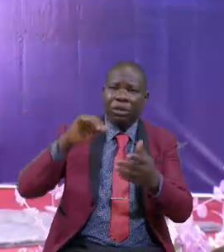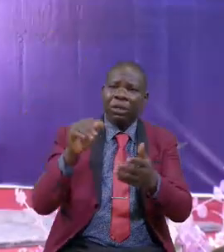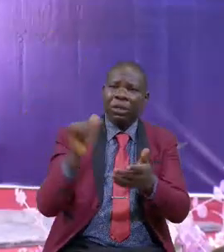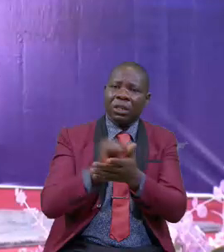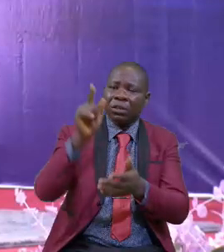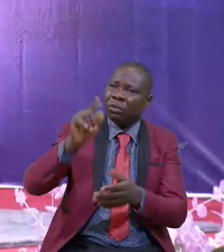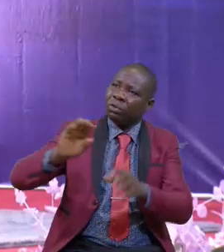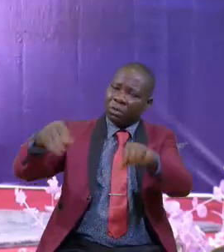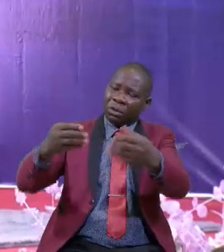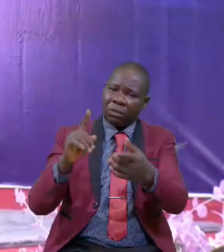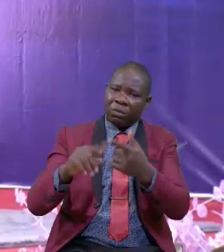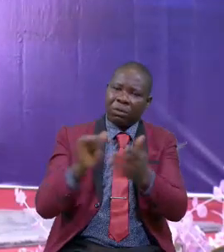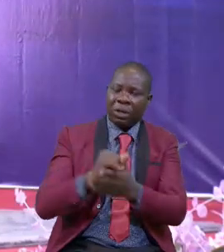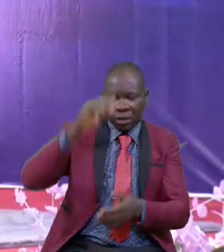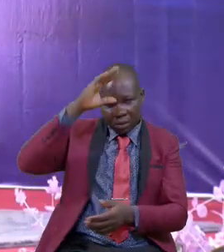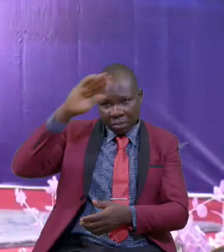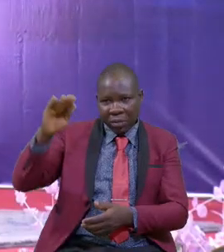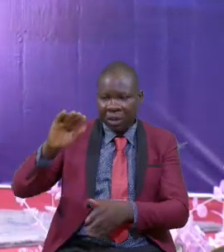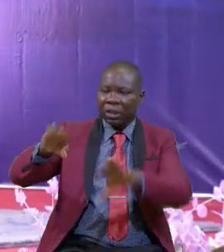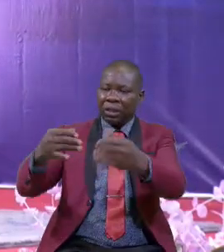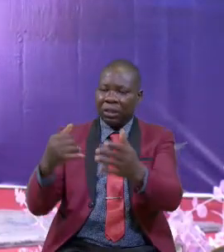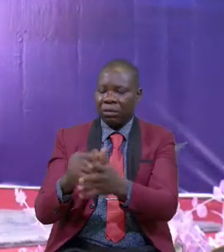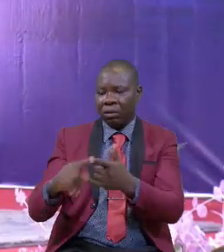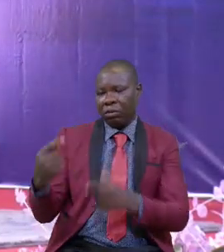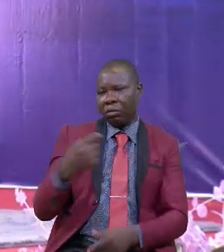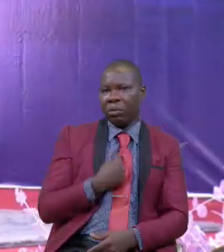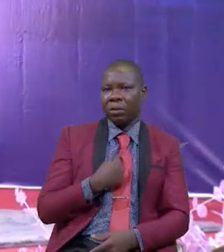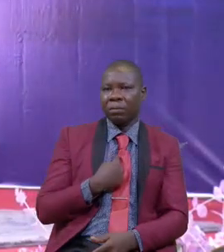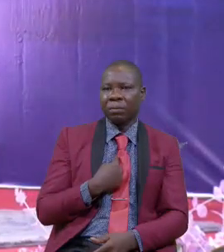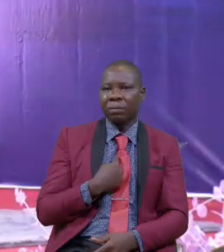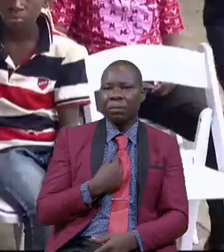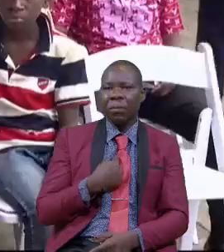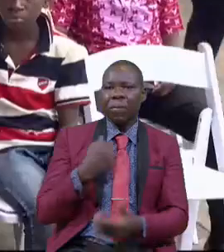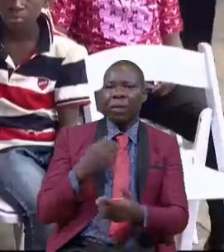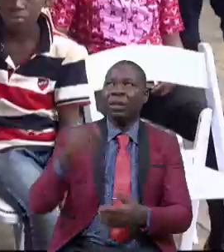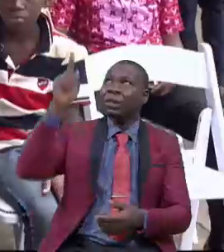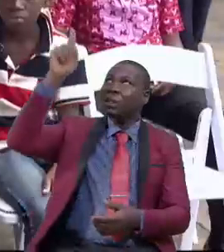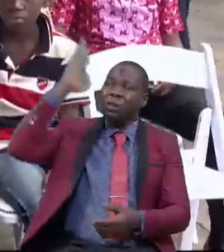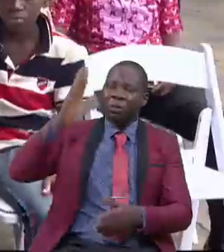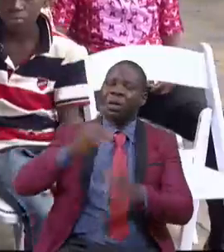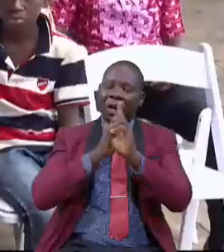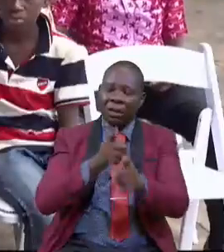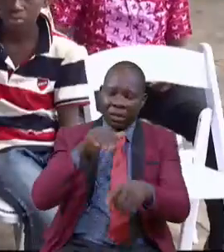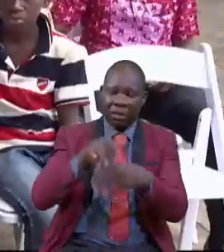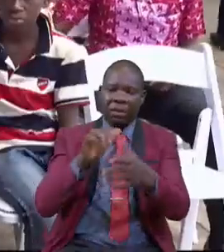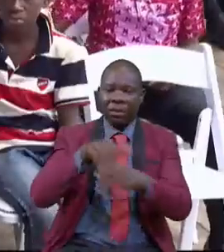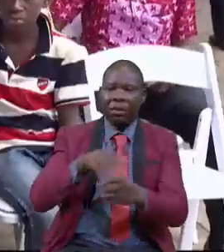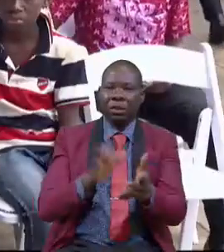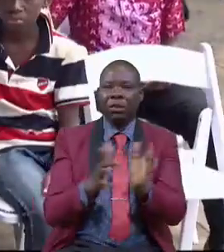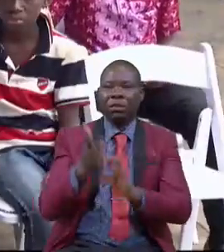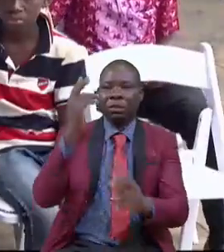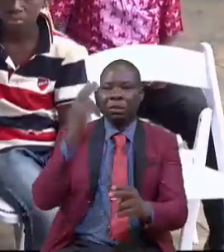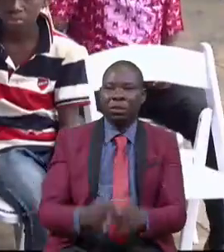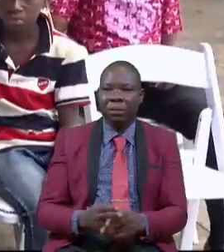man, give it to me. Amen. He will answer. Amen. Even this